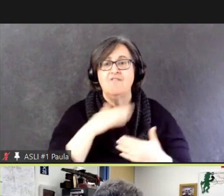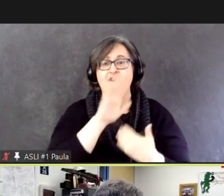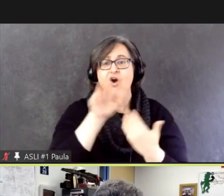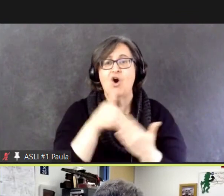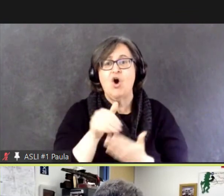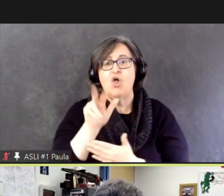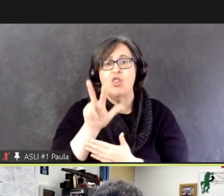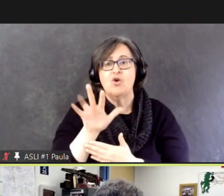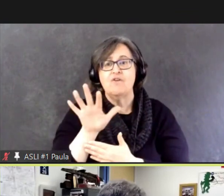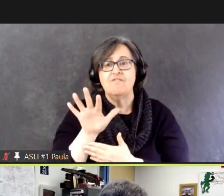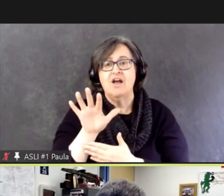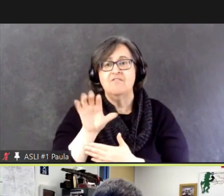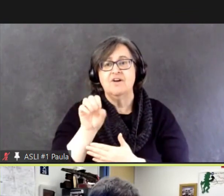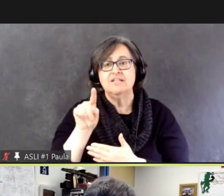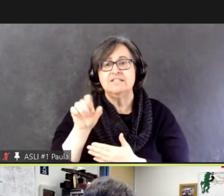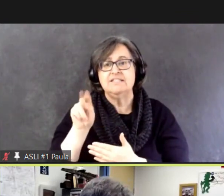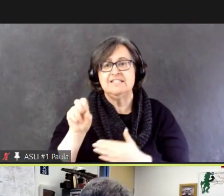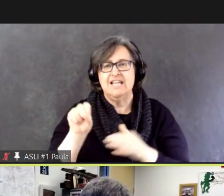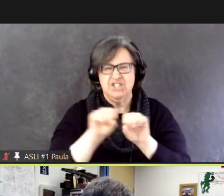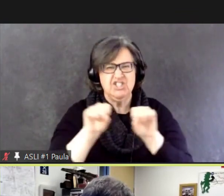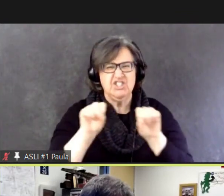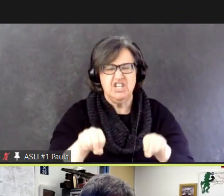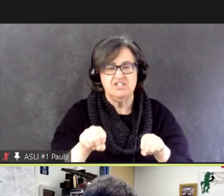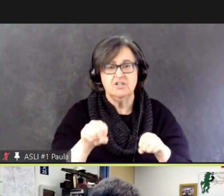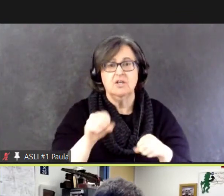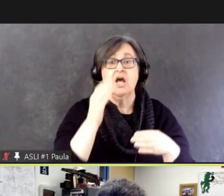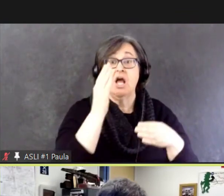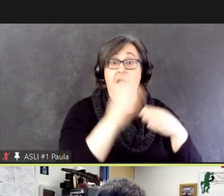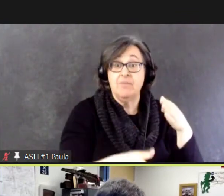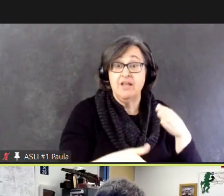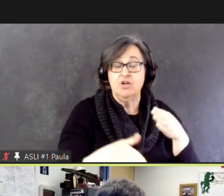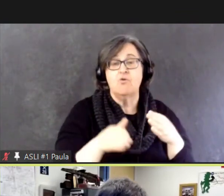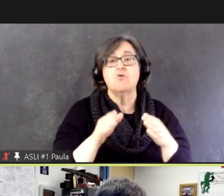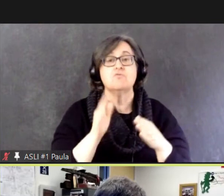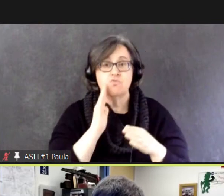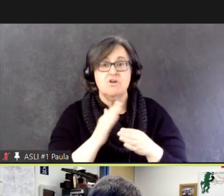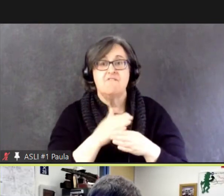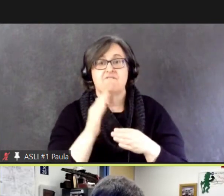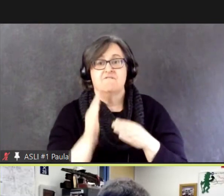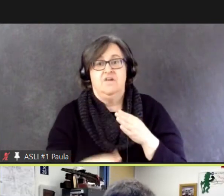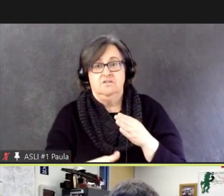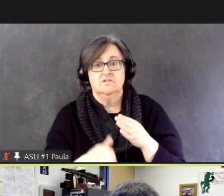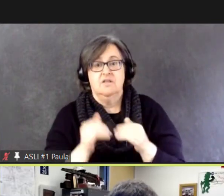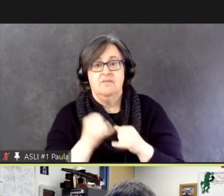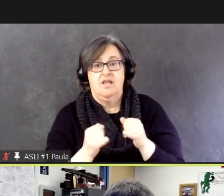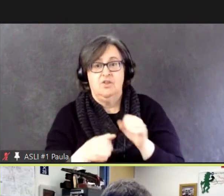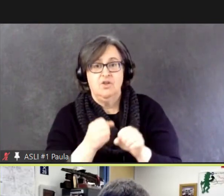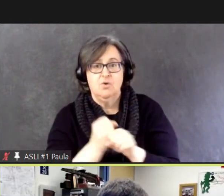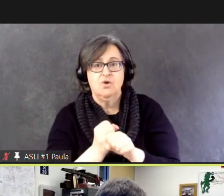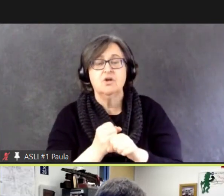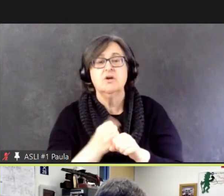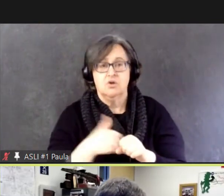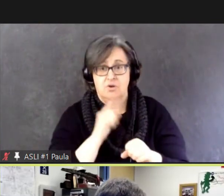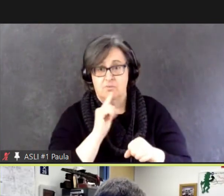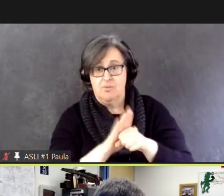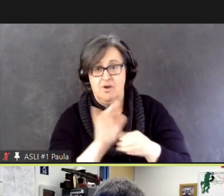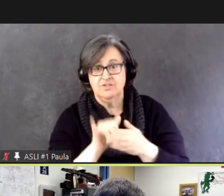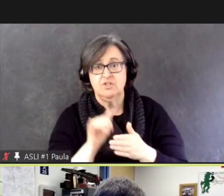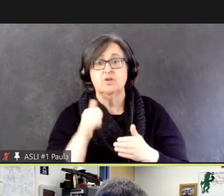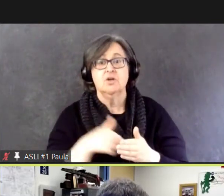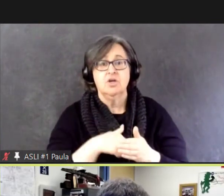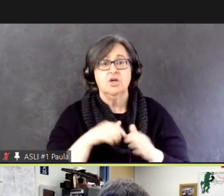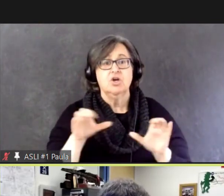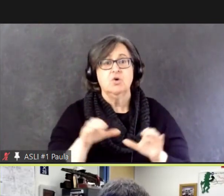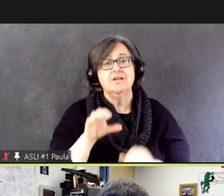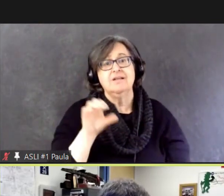35 stations either completed or in progress, with the schedule to be completed by end of year as was committed. We also have been advancing the